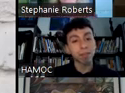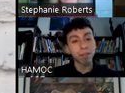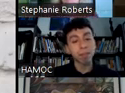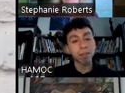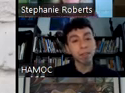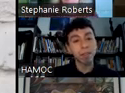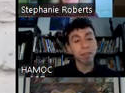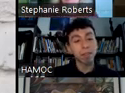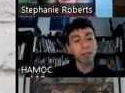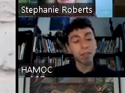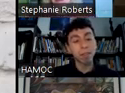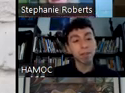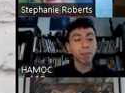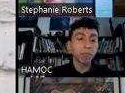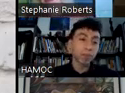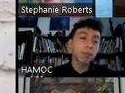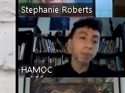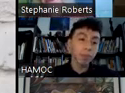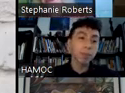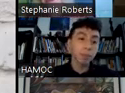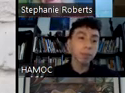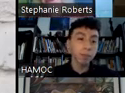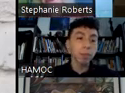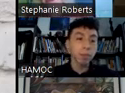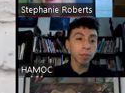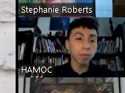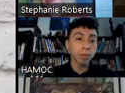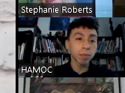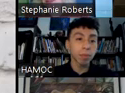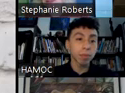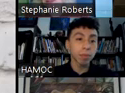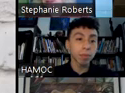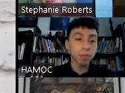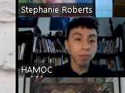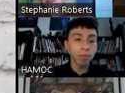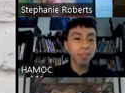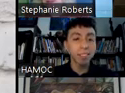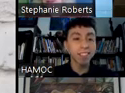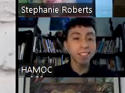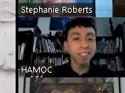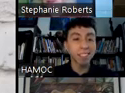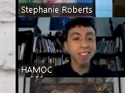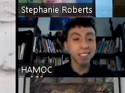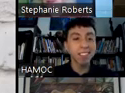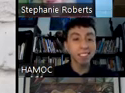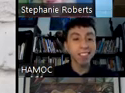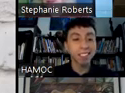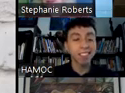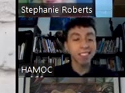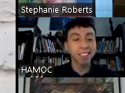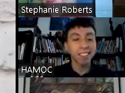I really enjoyed how like the watercolor on the turkey, the pink part, like